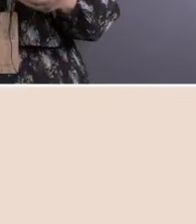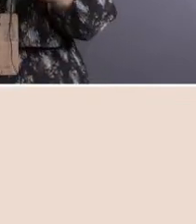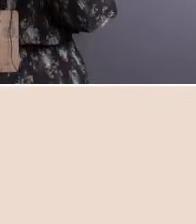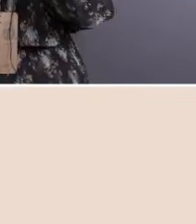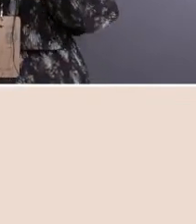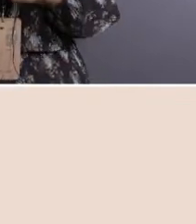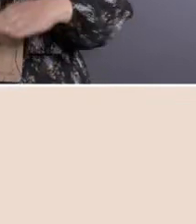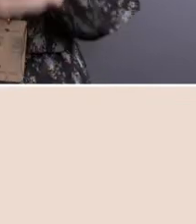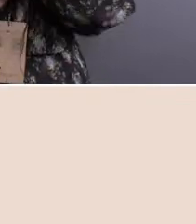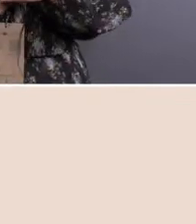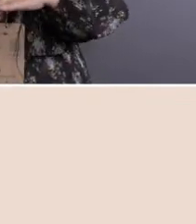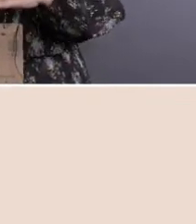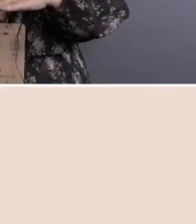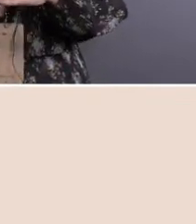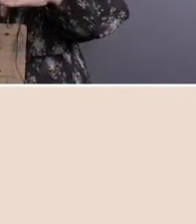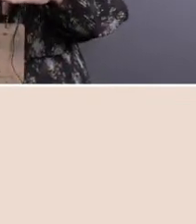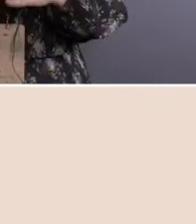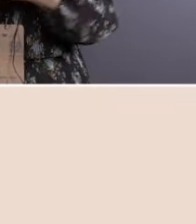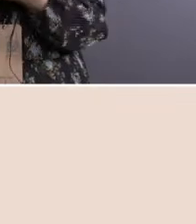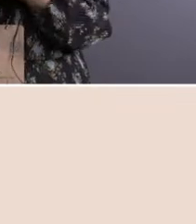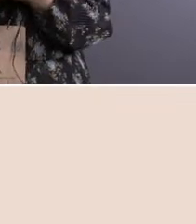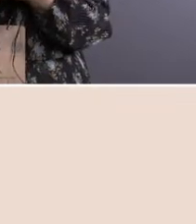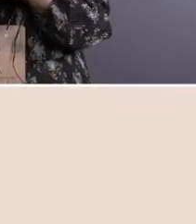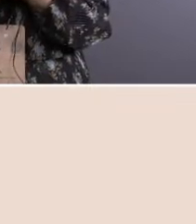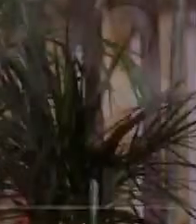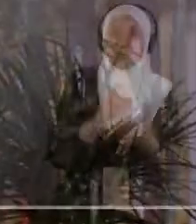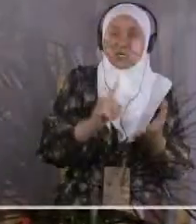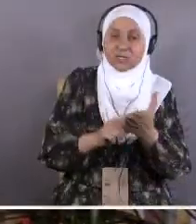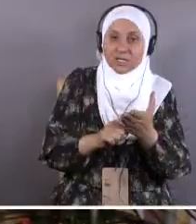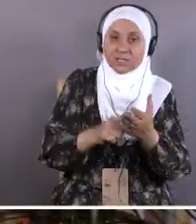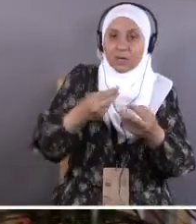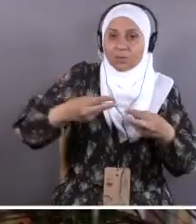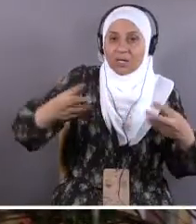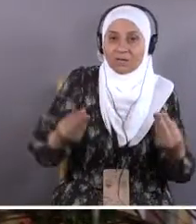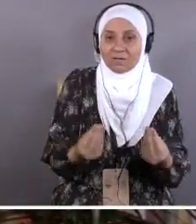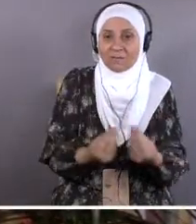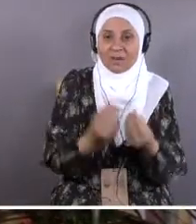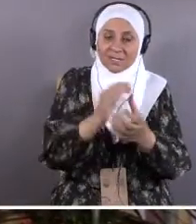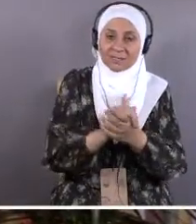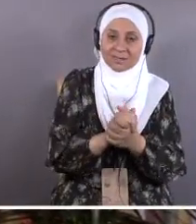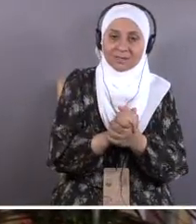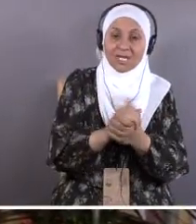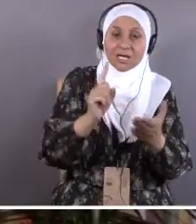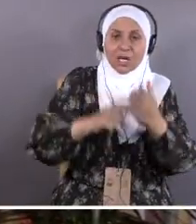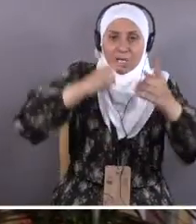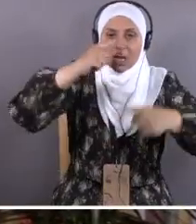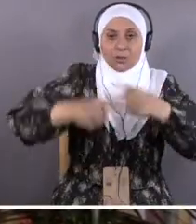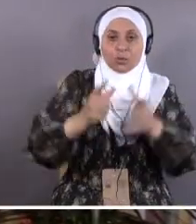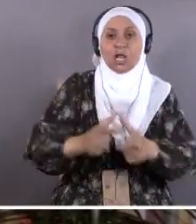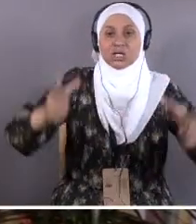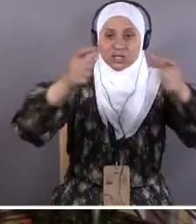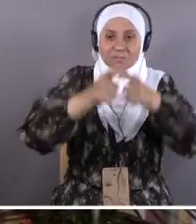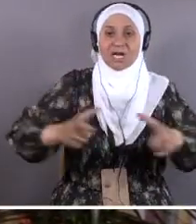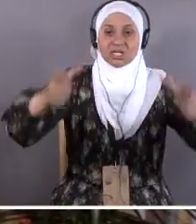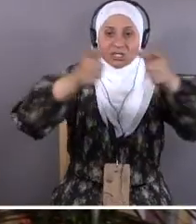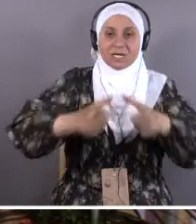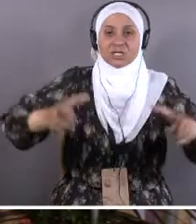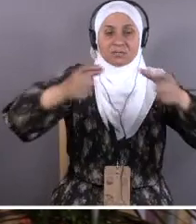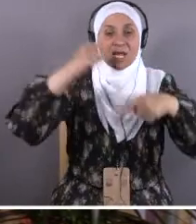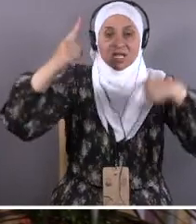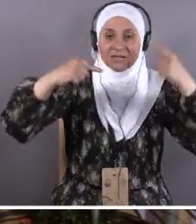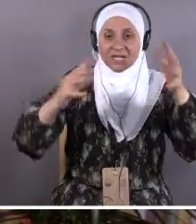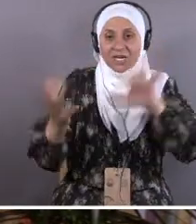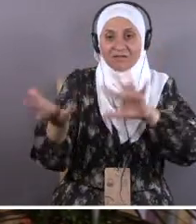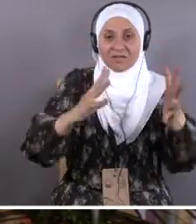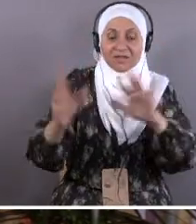energy transition and fight against climate change. Throughout the summit, we have considered many different aspects of climate change,